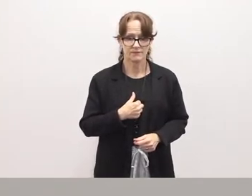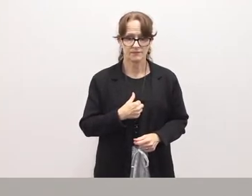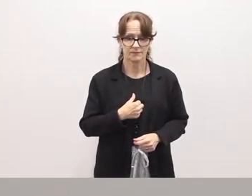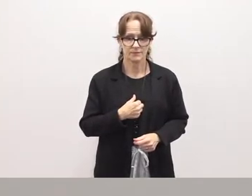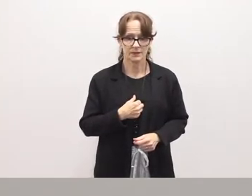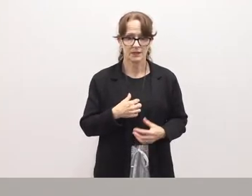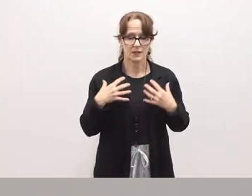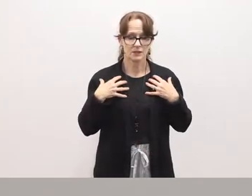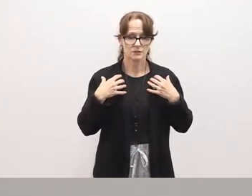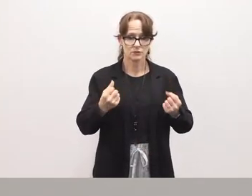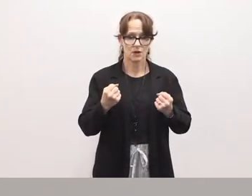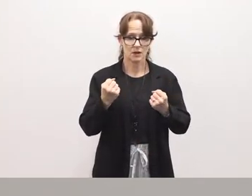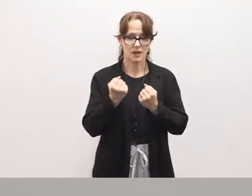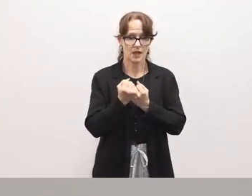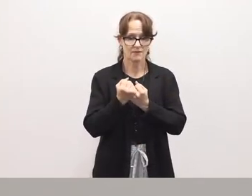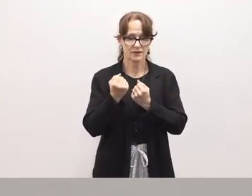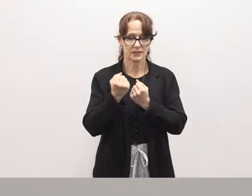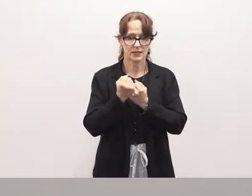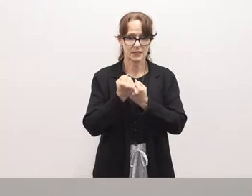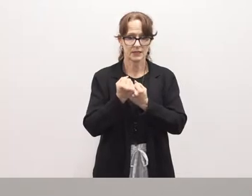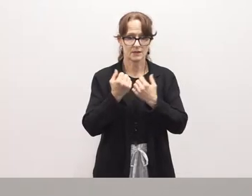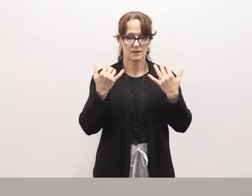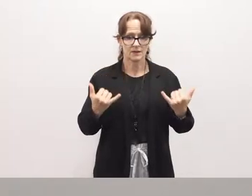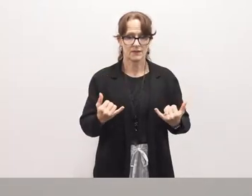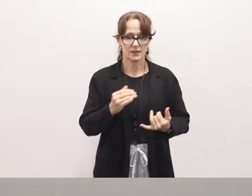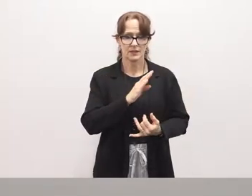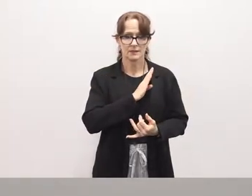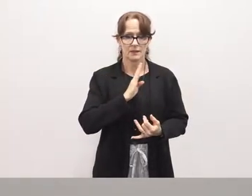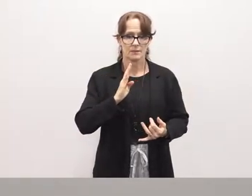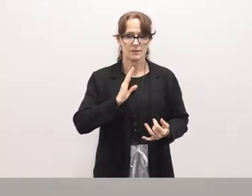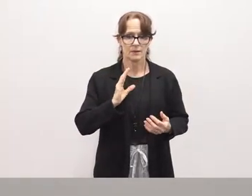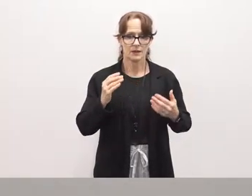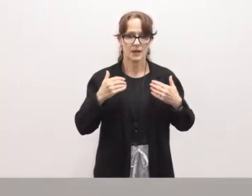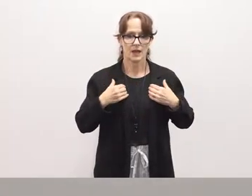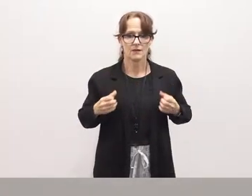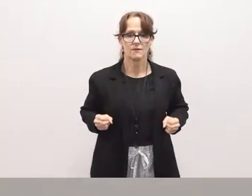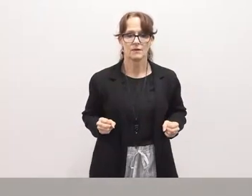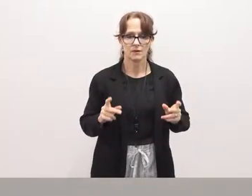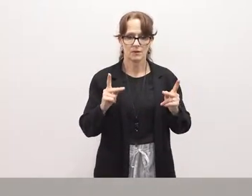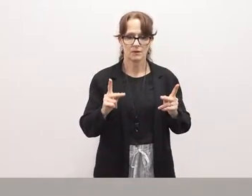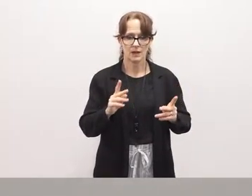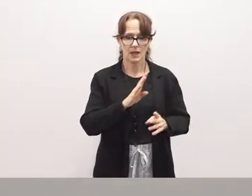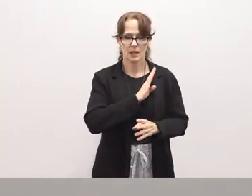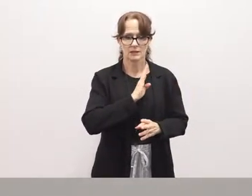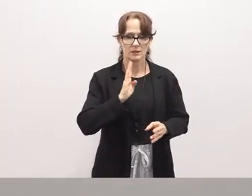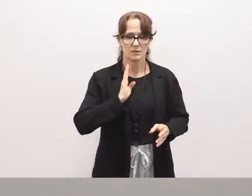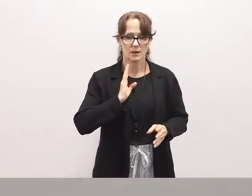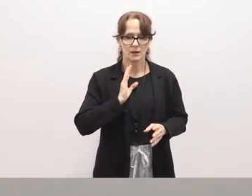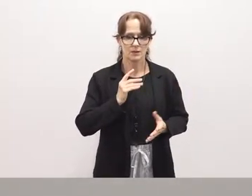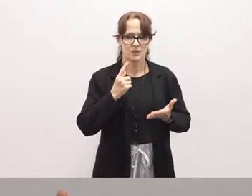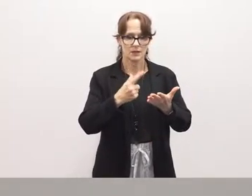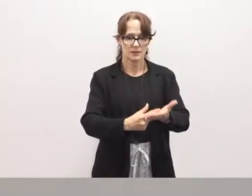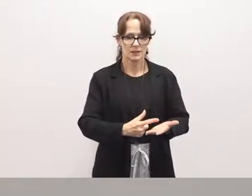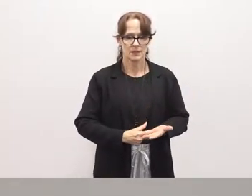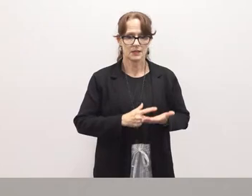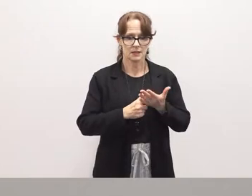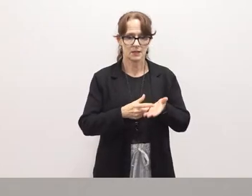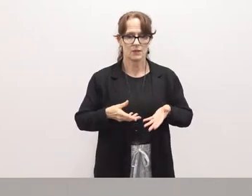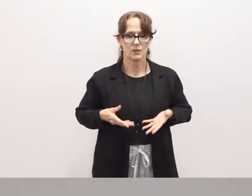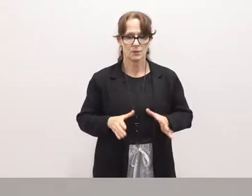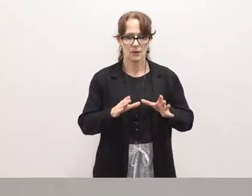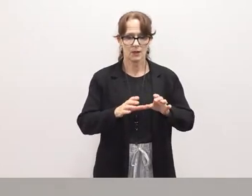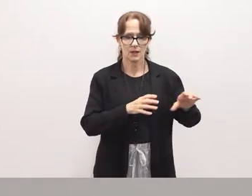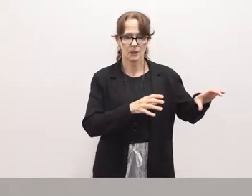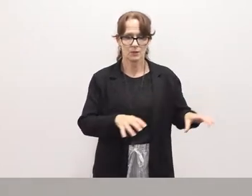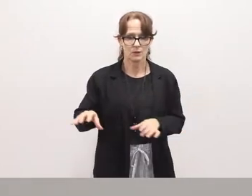a strong advocate of this board having opportunities as a board to discuss the way we